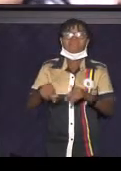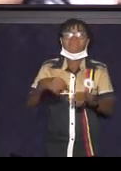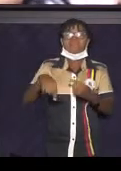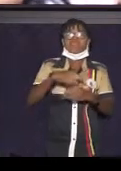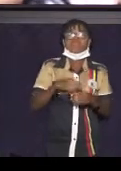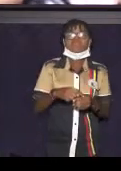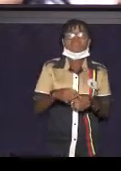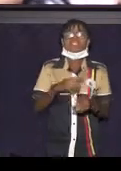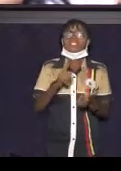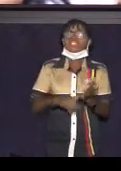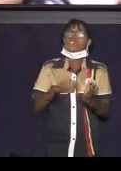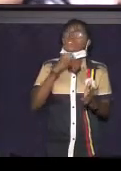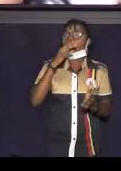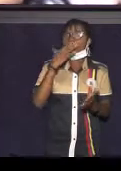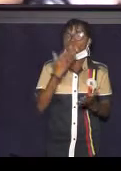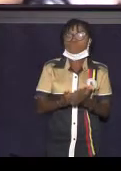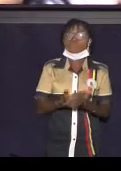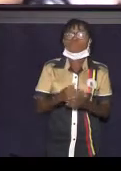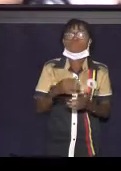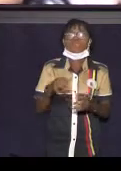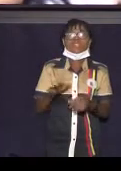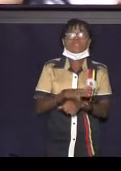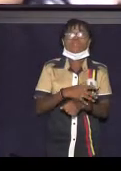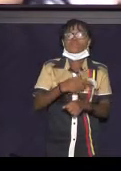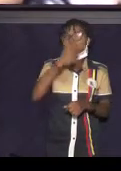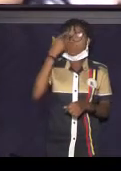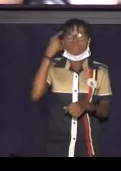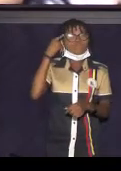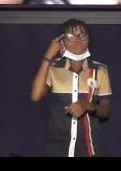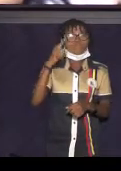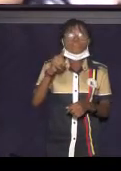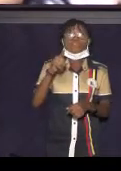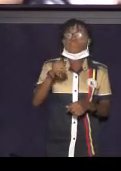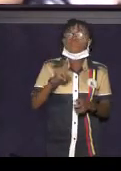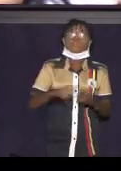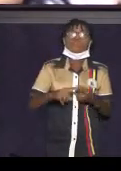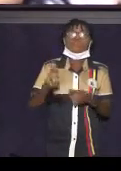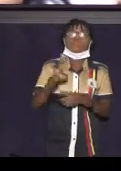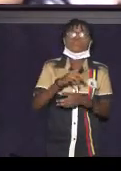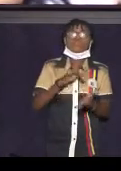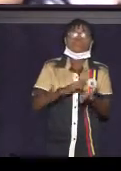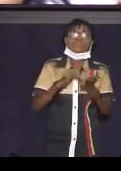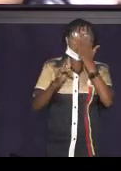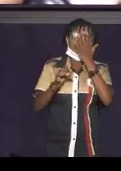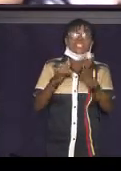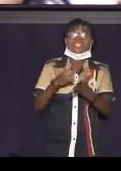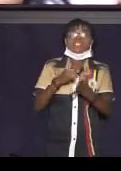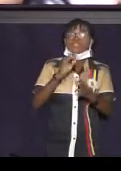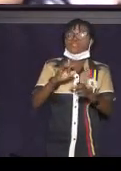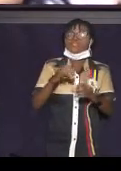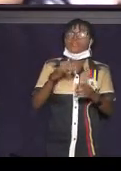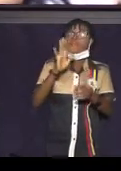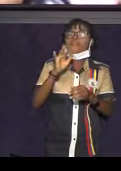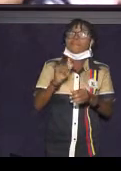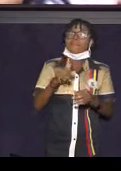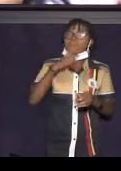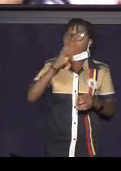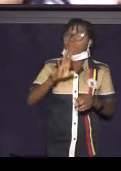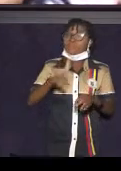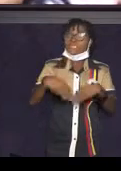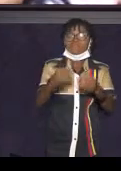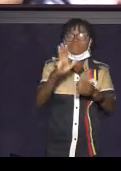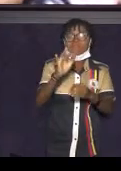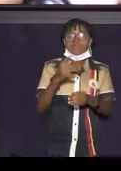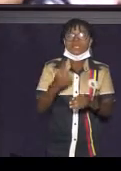around. So this is not good enough, because for you to use certain drugs, it needs to be prescribed by the